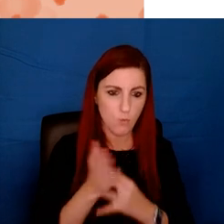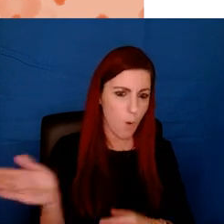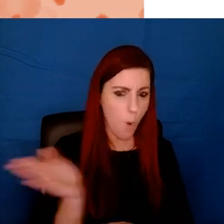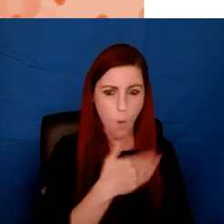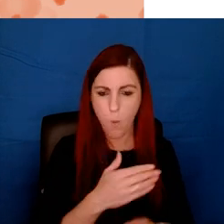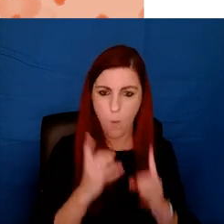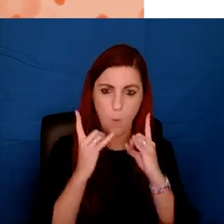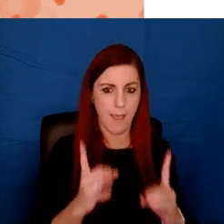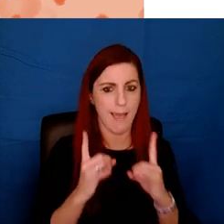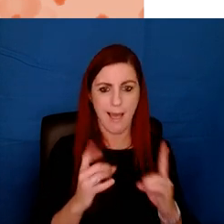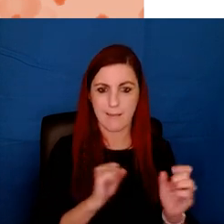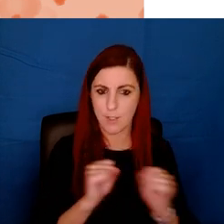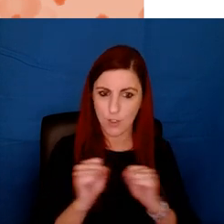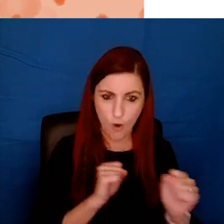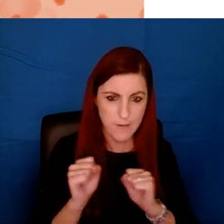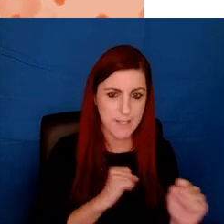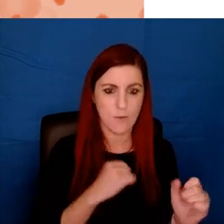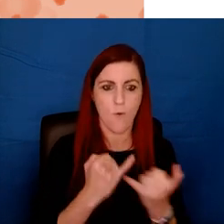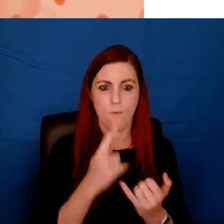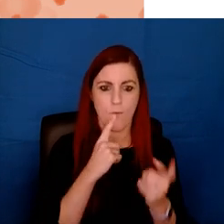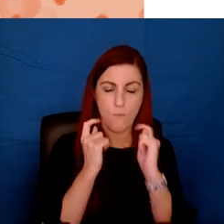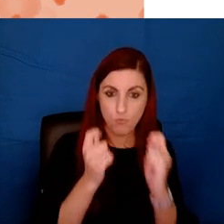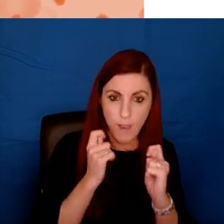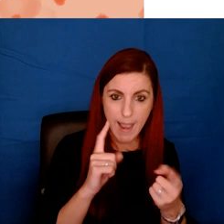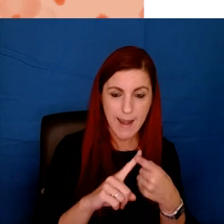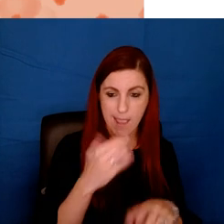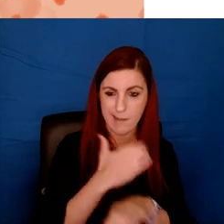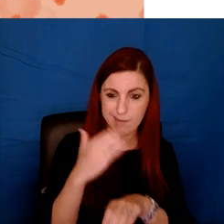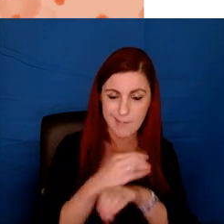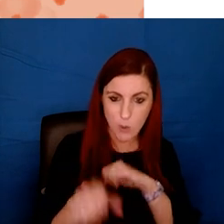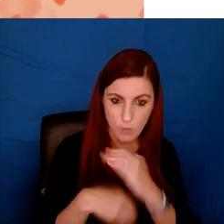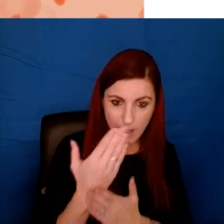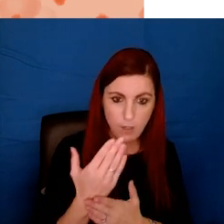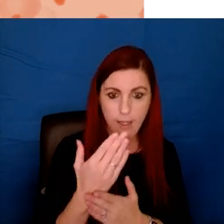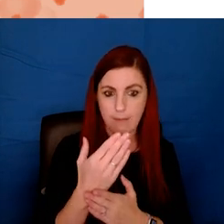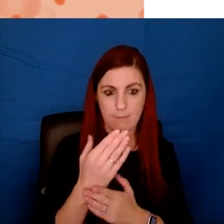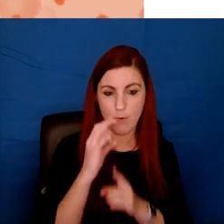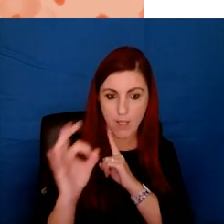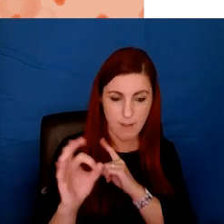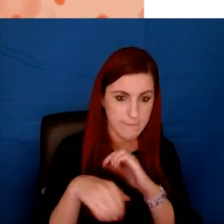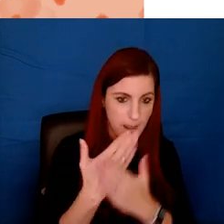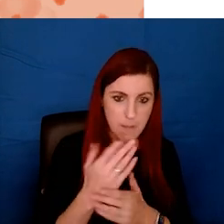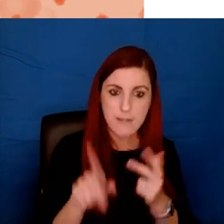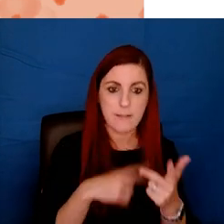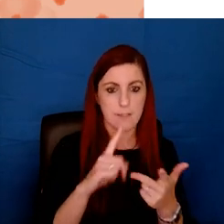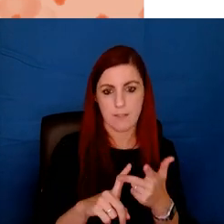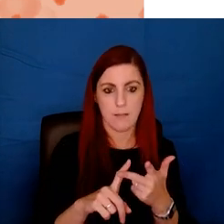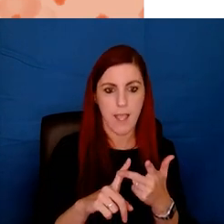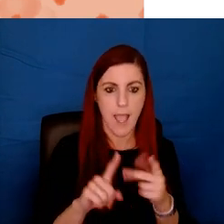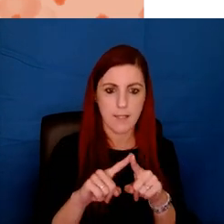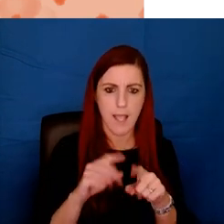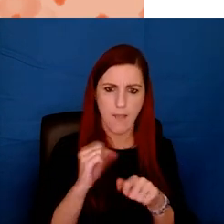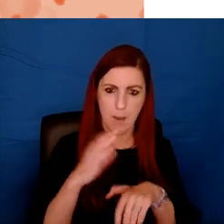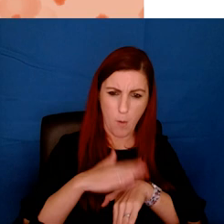training, if there can be continuous professional development as well, that is open to kind of